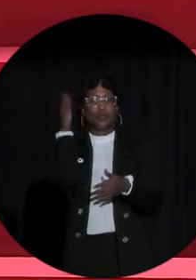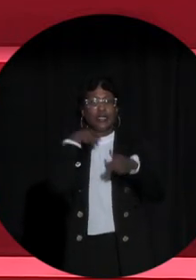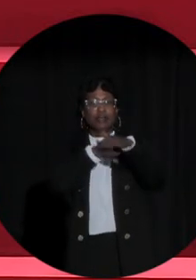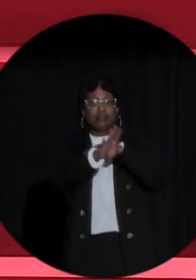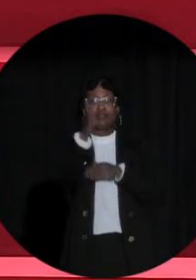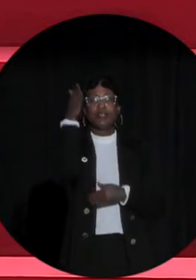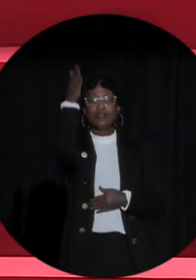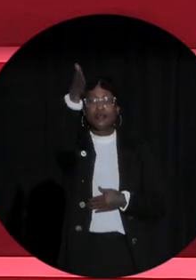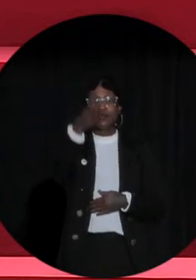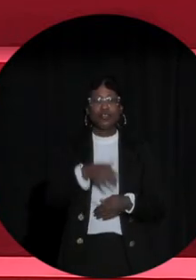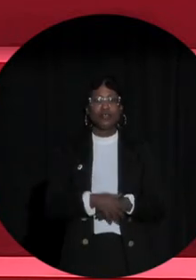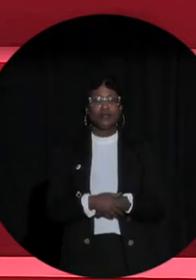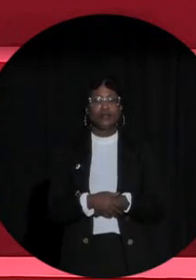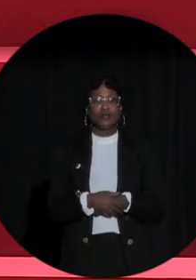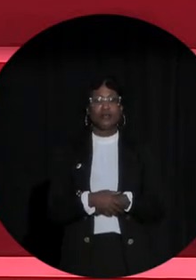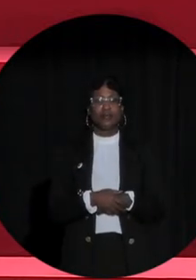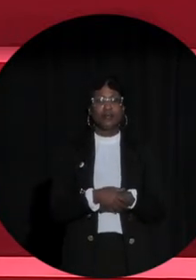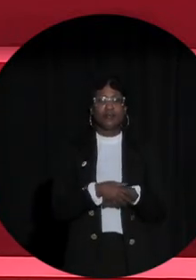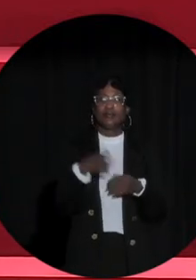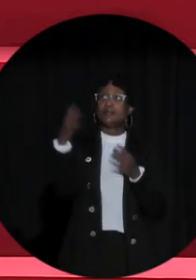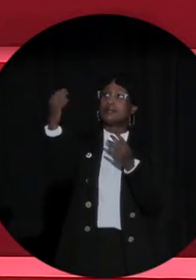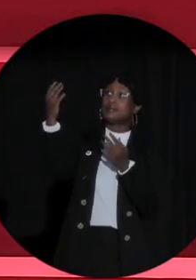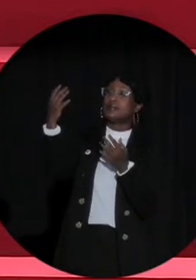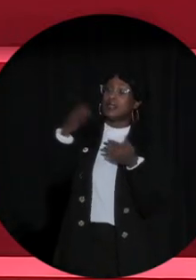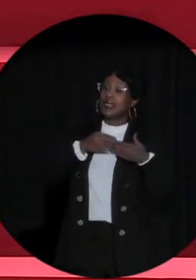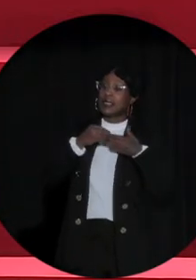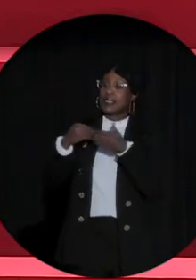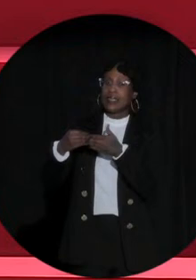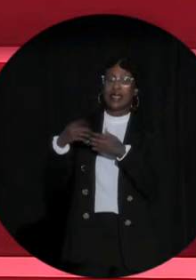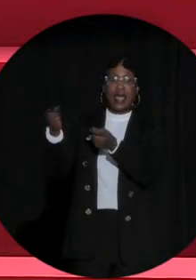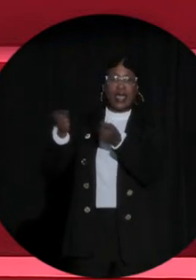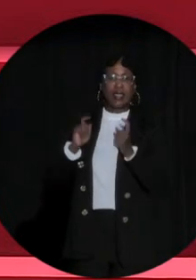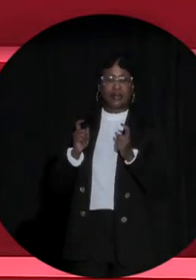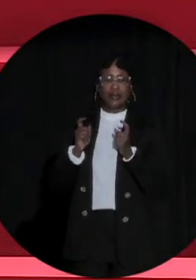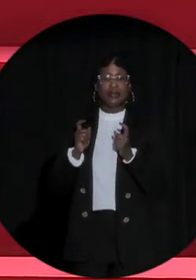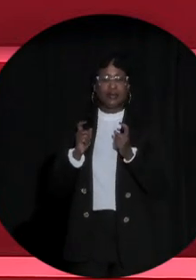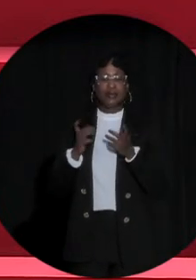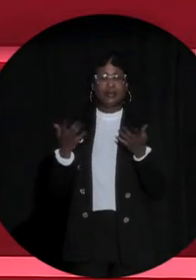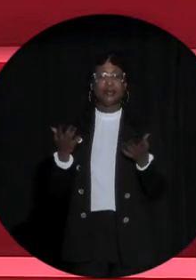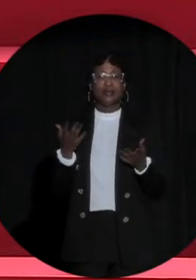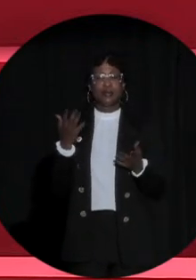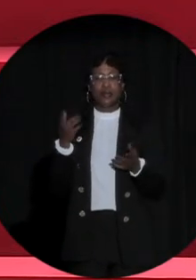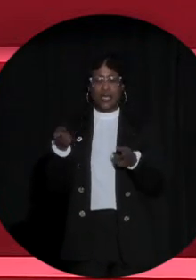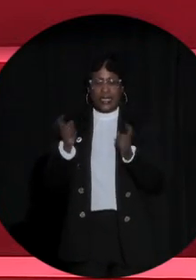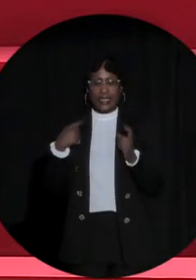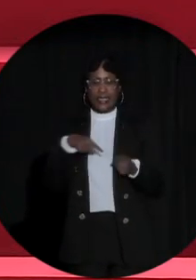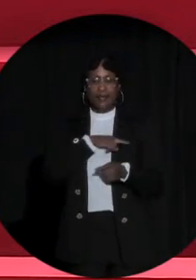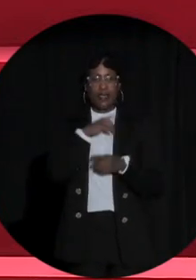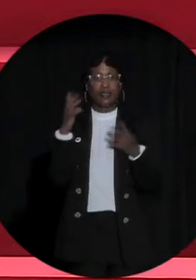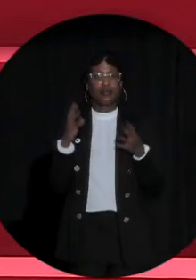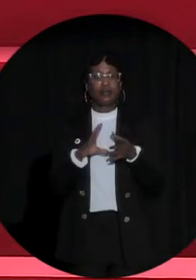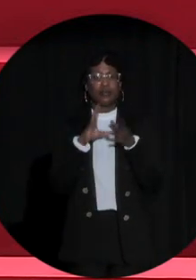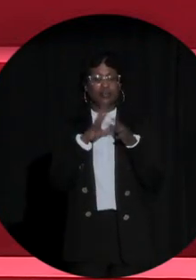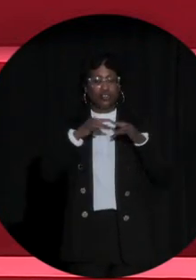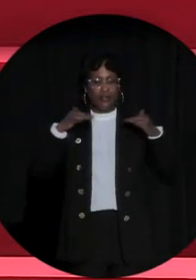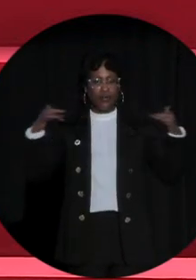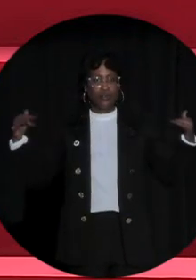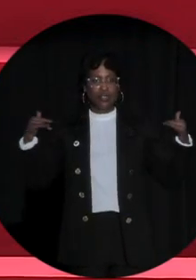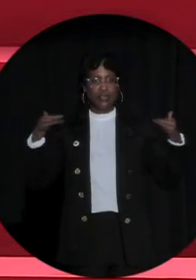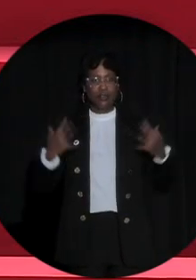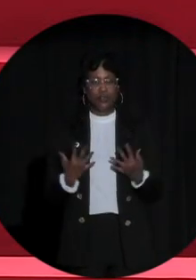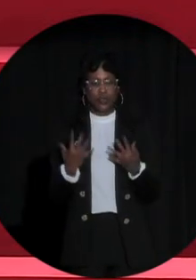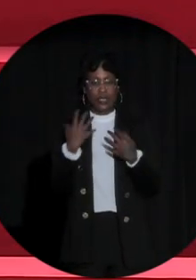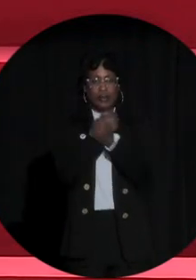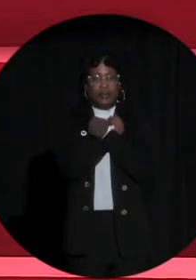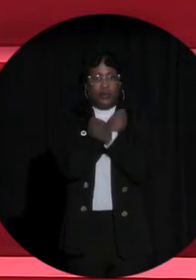Guide us to embrace our diversity and to find strength in our unity and